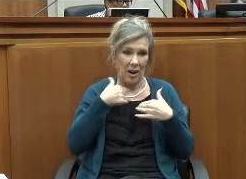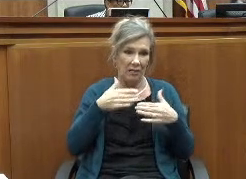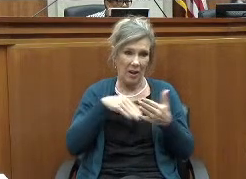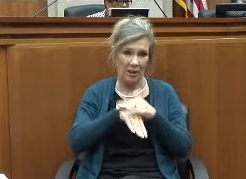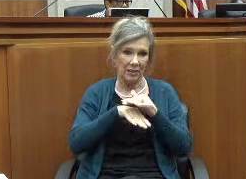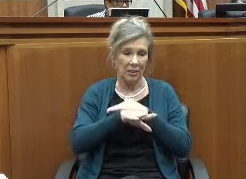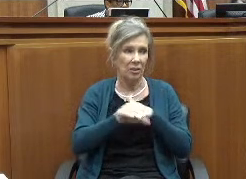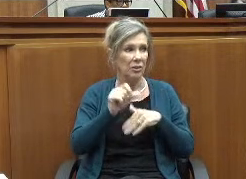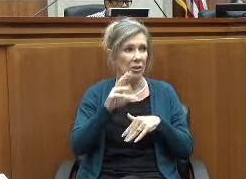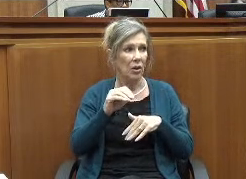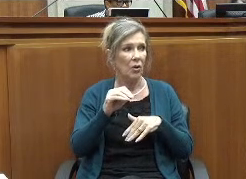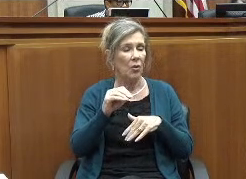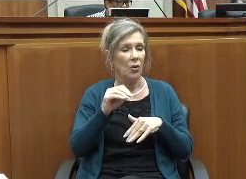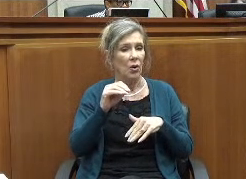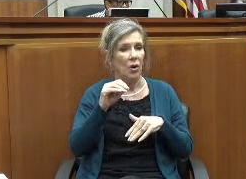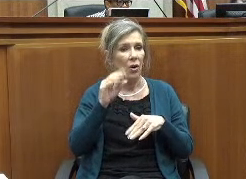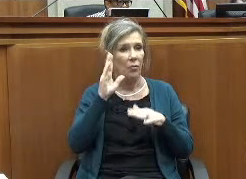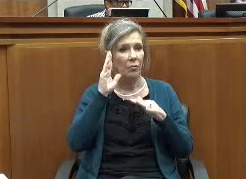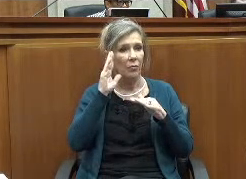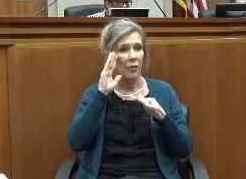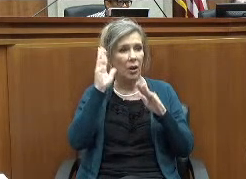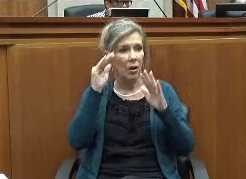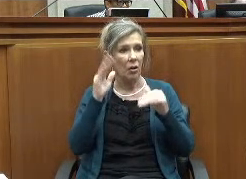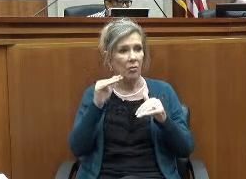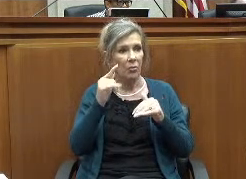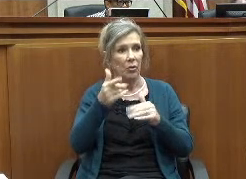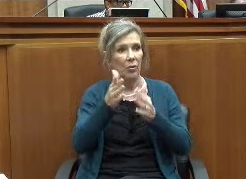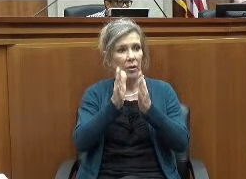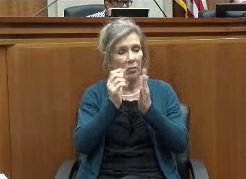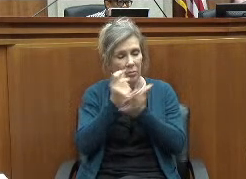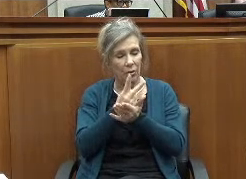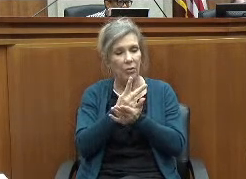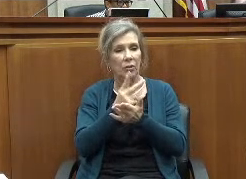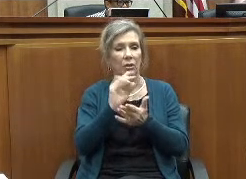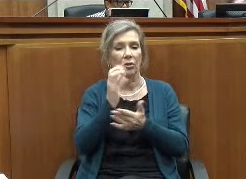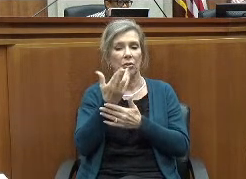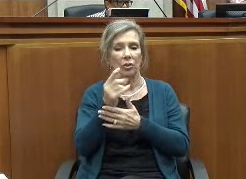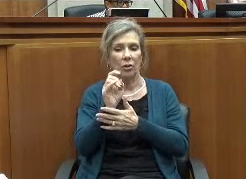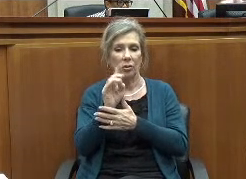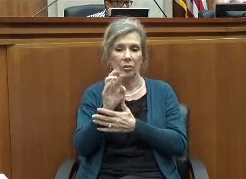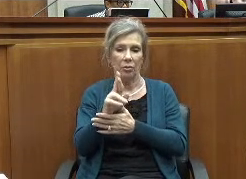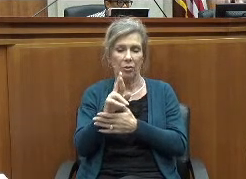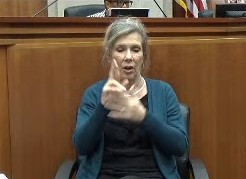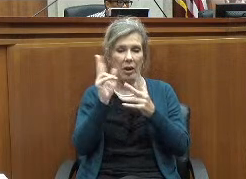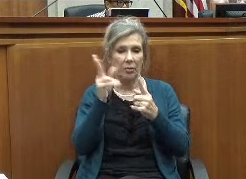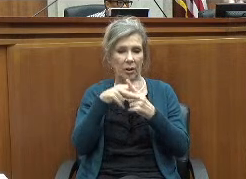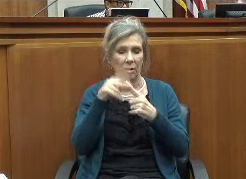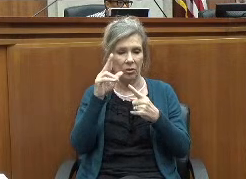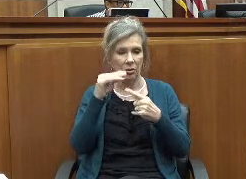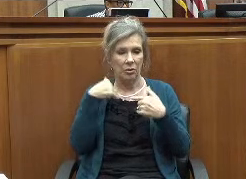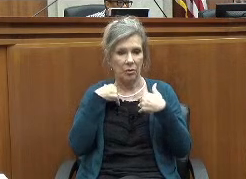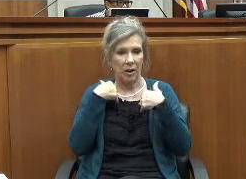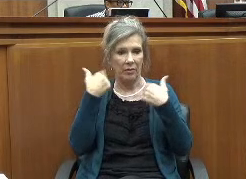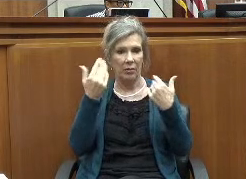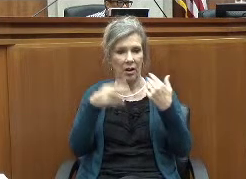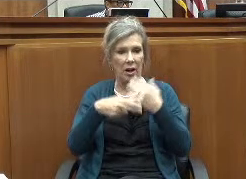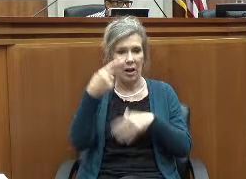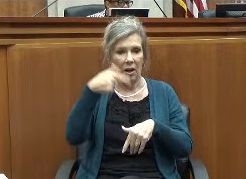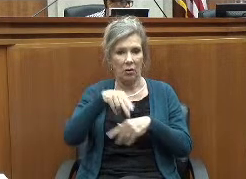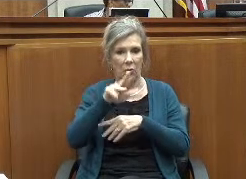behalf of LAC and the board, I would ask that you all approve the charter application to provide those high-quality virtual services to our scholars